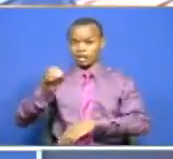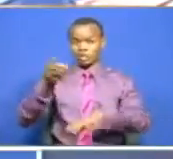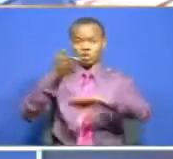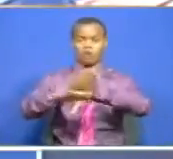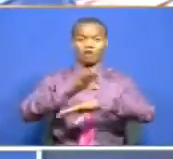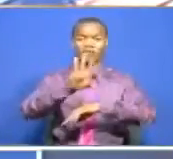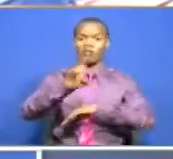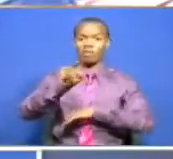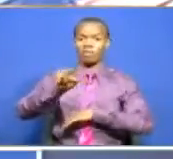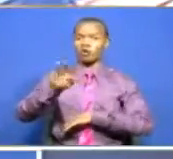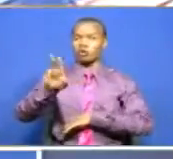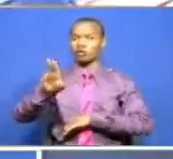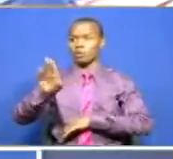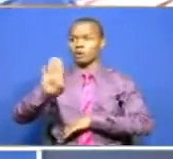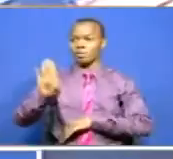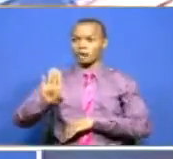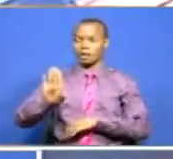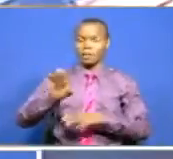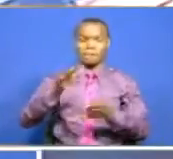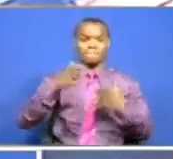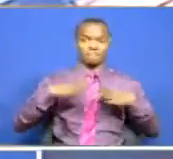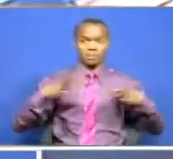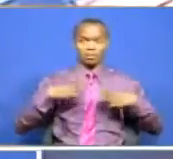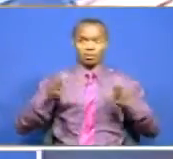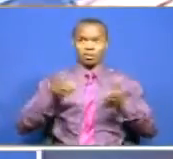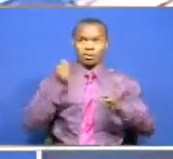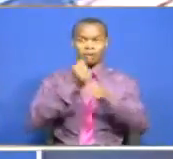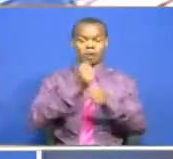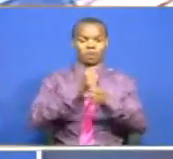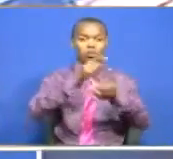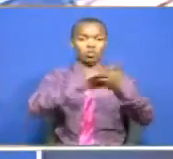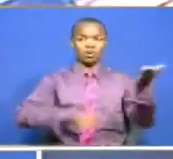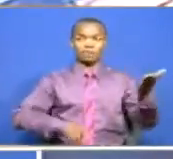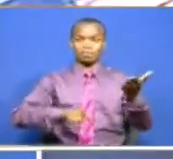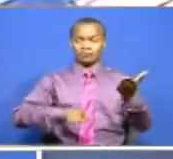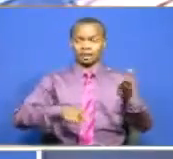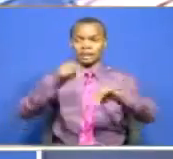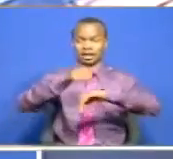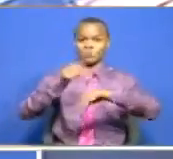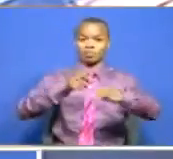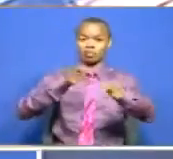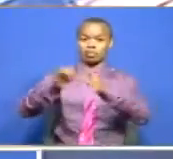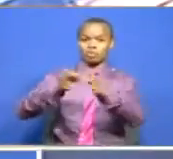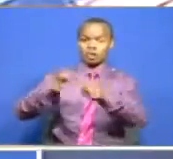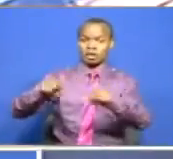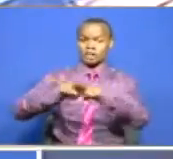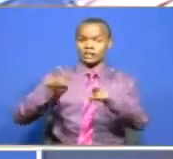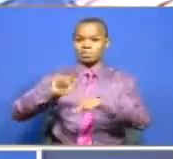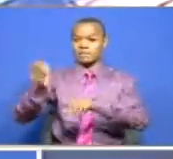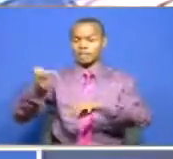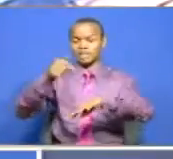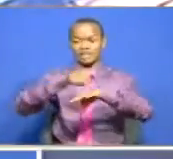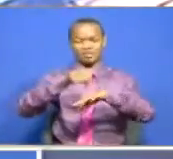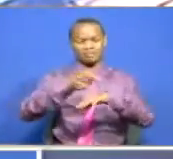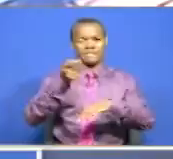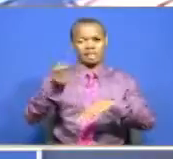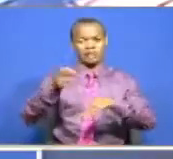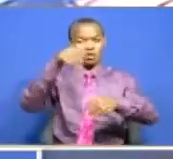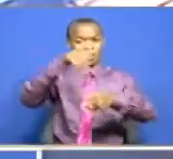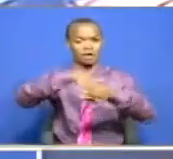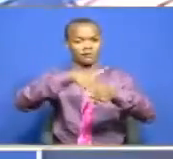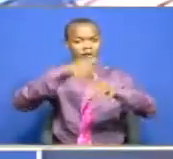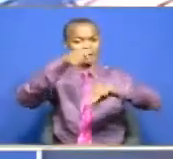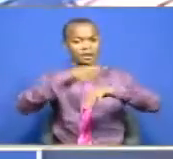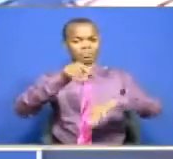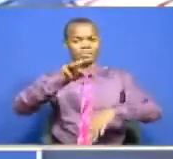billion people using sanitation services that leave human waste untreated. In Kenya, the situation is dire, with limited investment in a proper sewerage